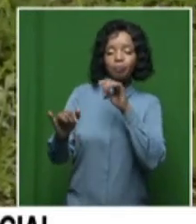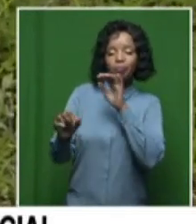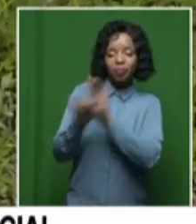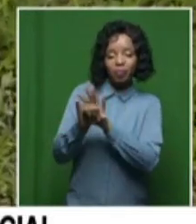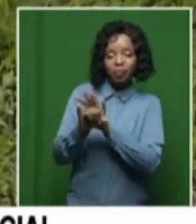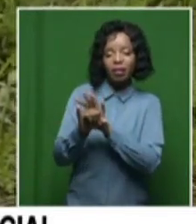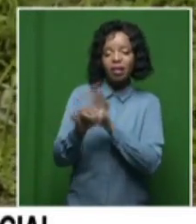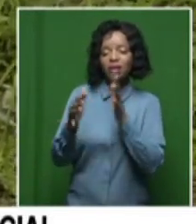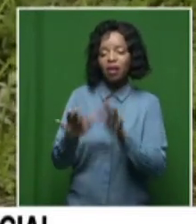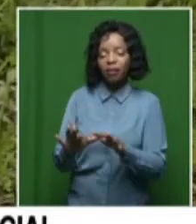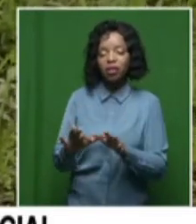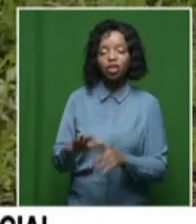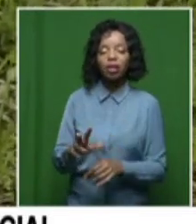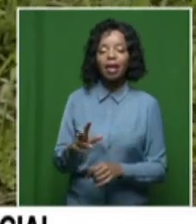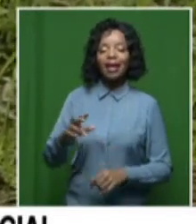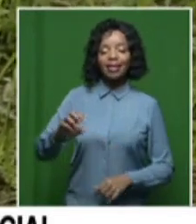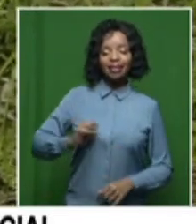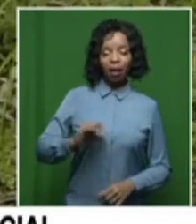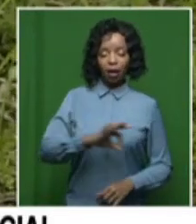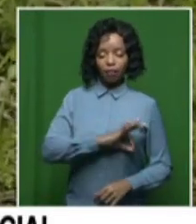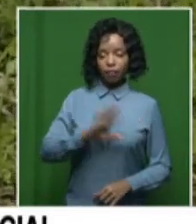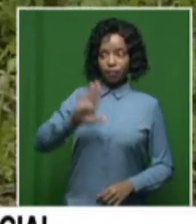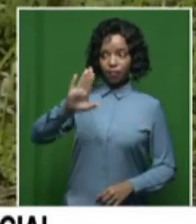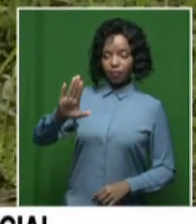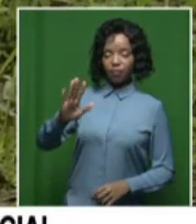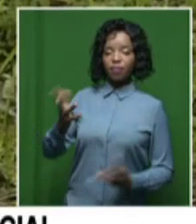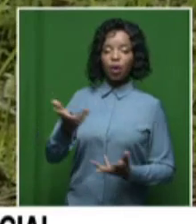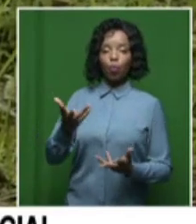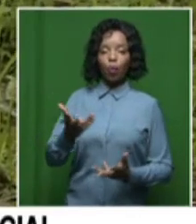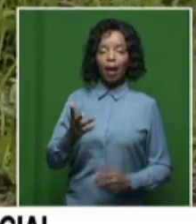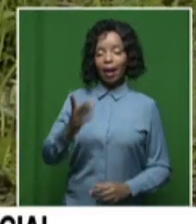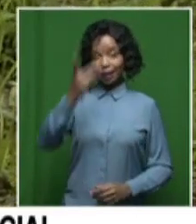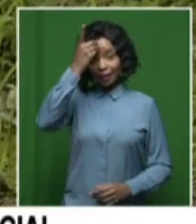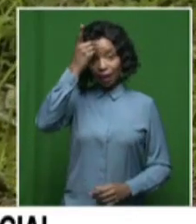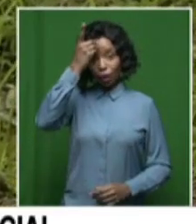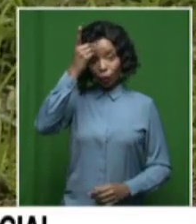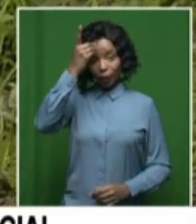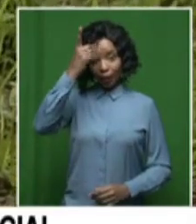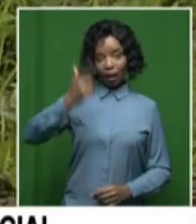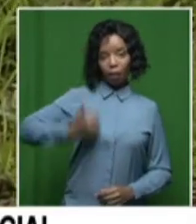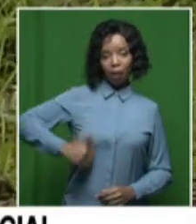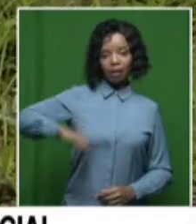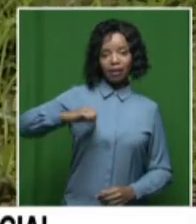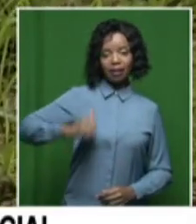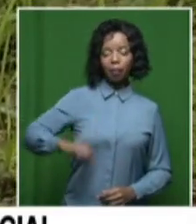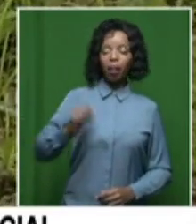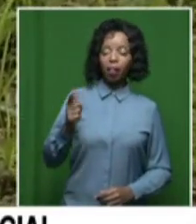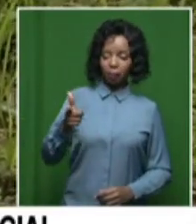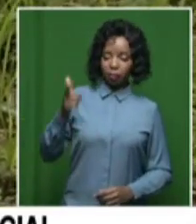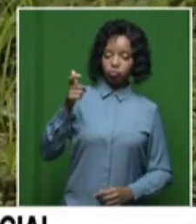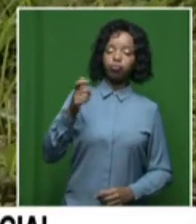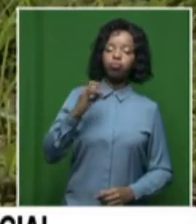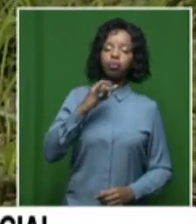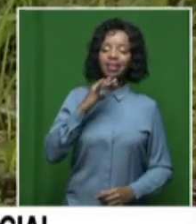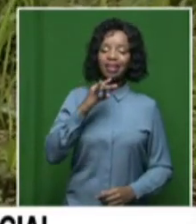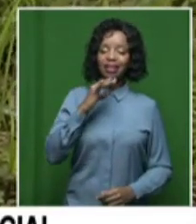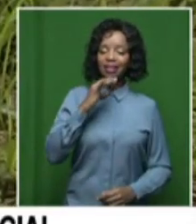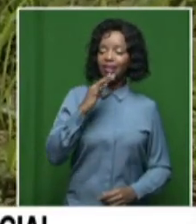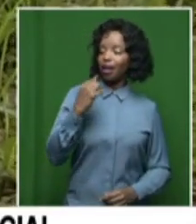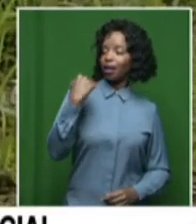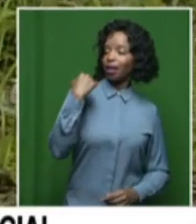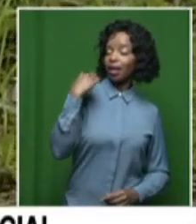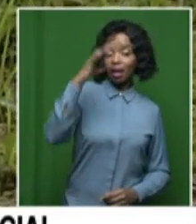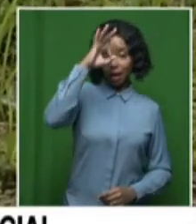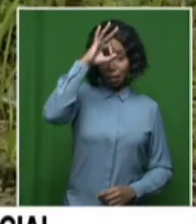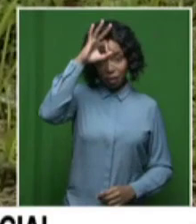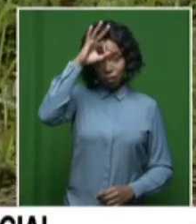municipal official who was gunned down on Saturday. Police are still investigating the matter at this stage, Sakina. But